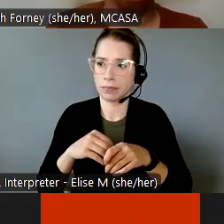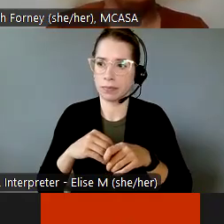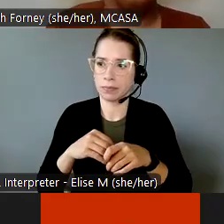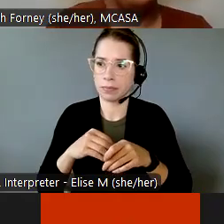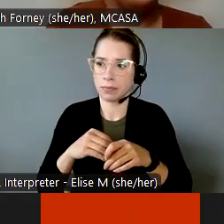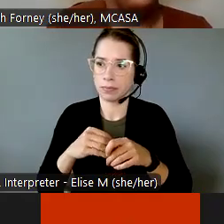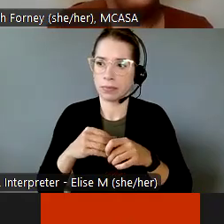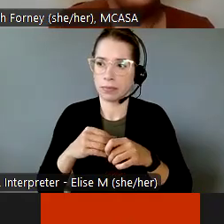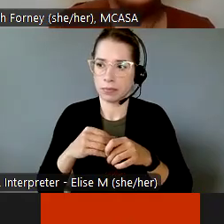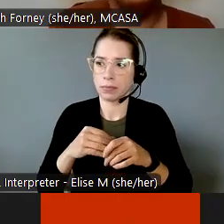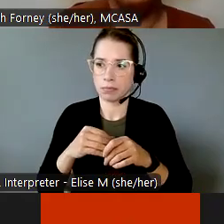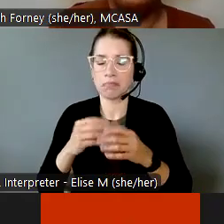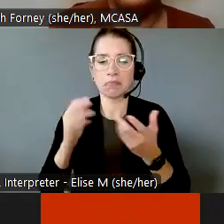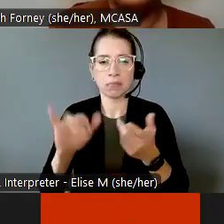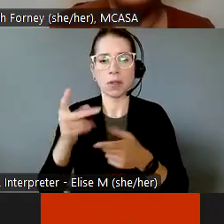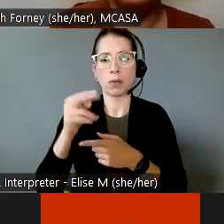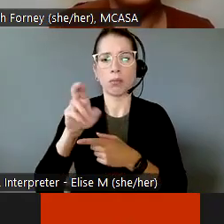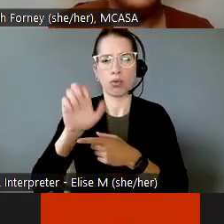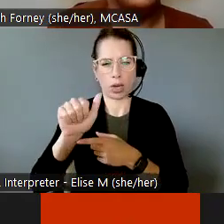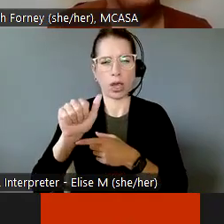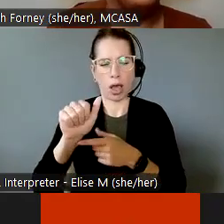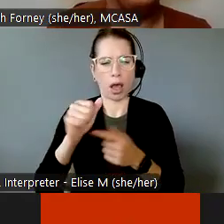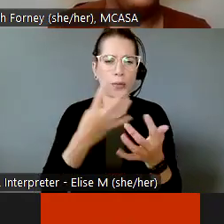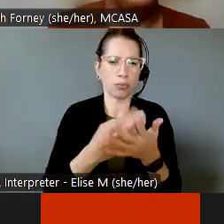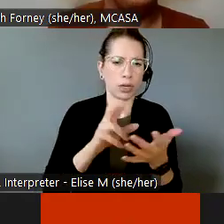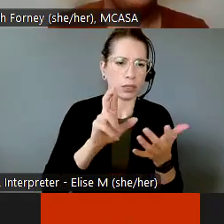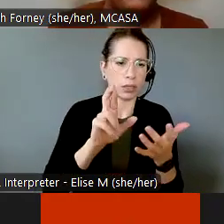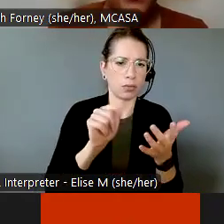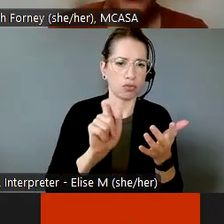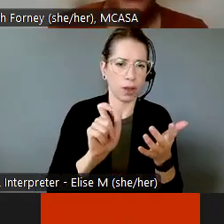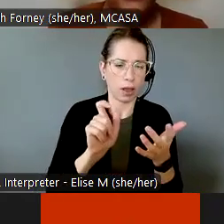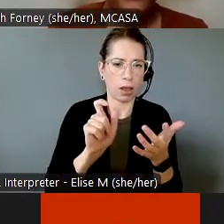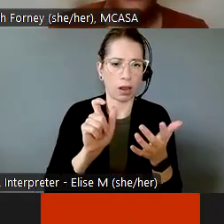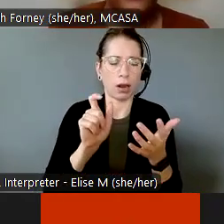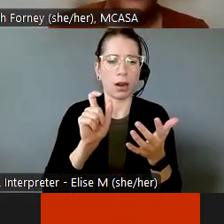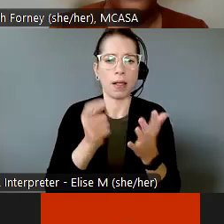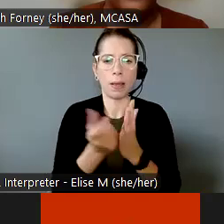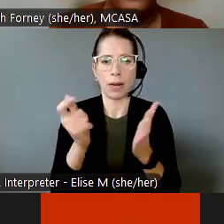So that's where the PREA or Prison Rape Elimination Act came into play.